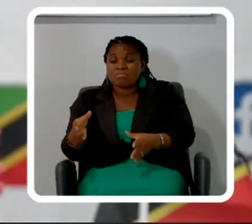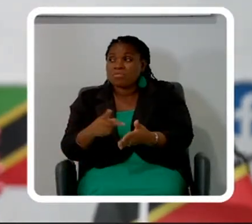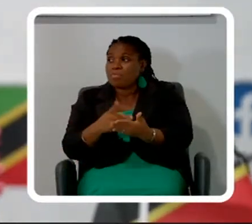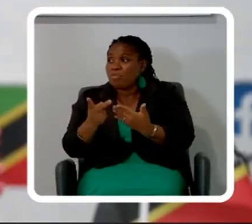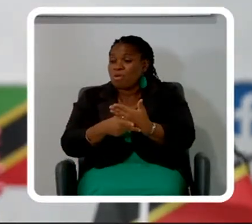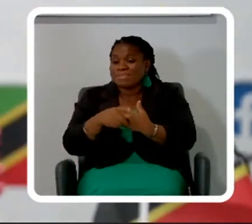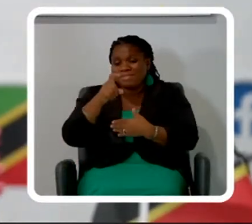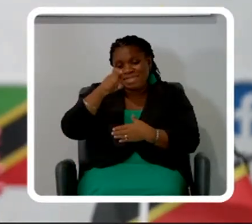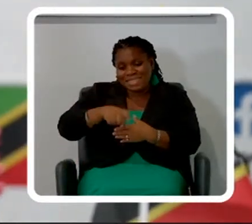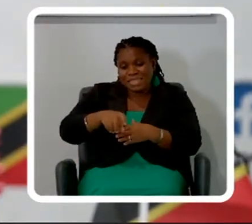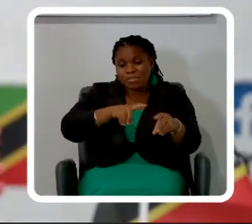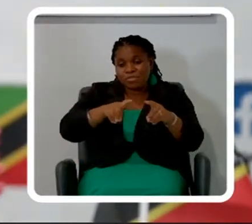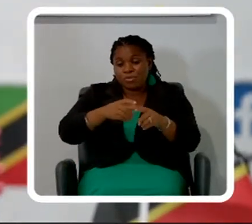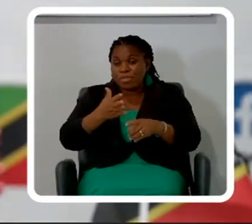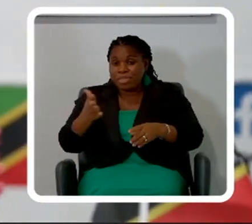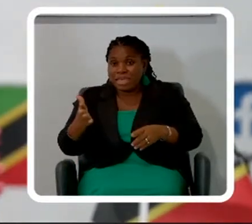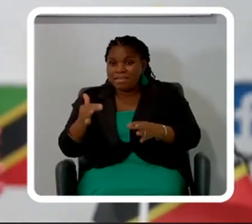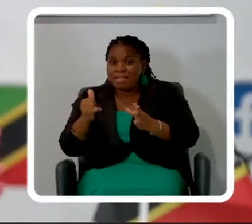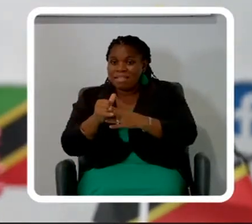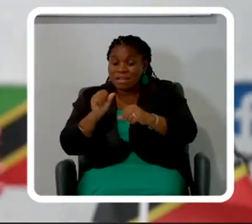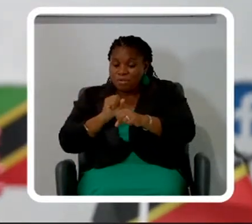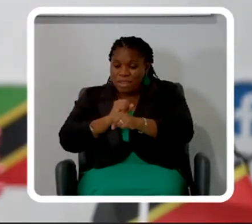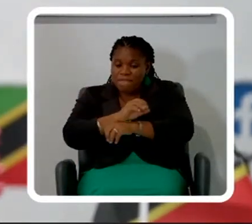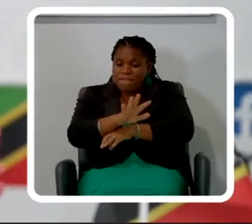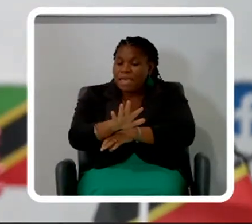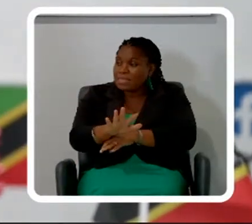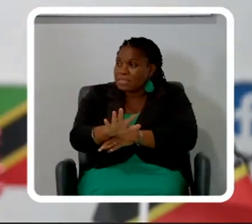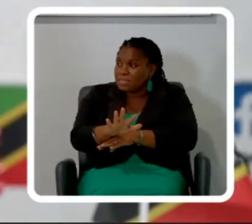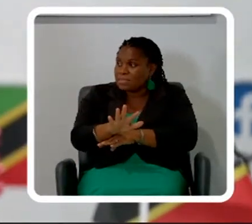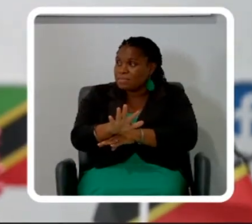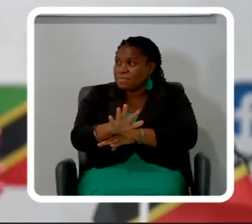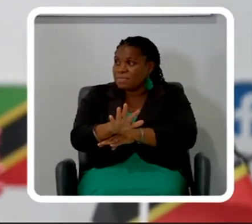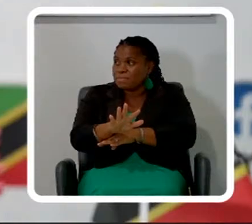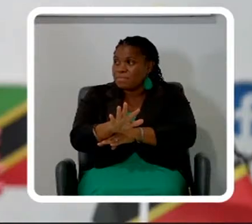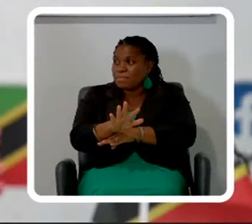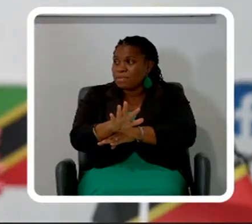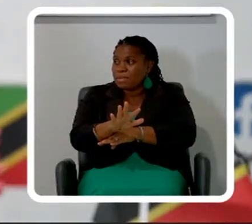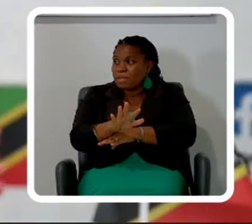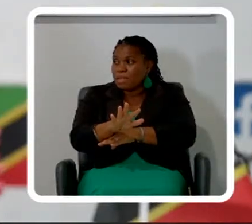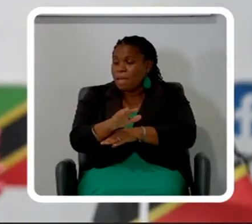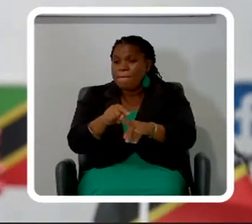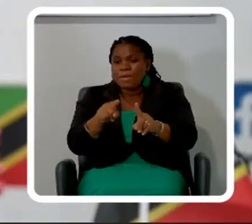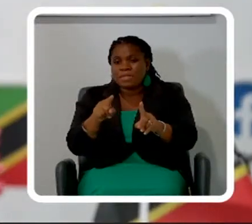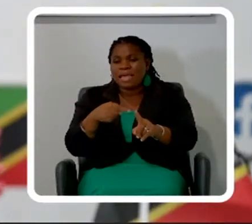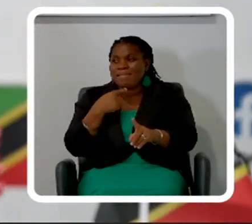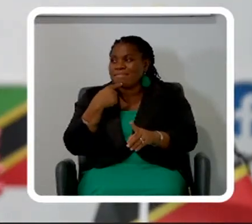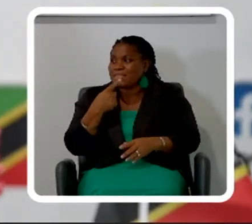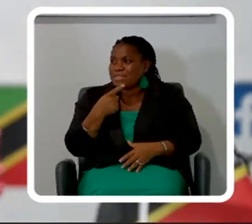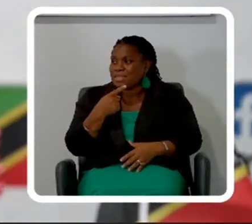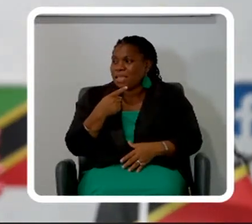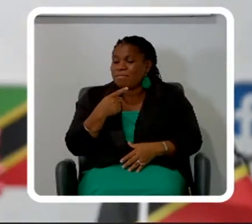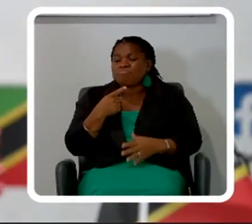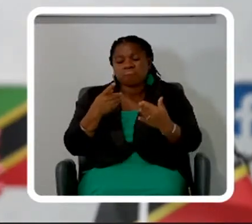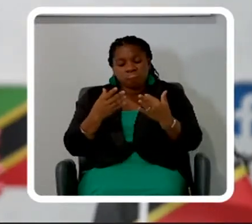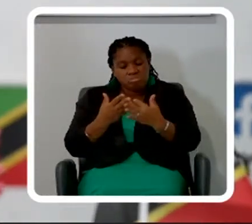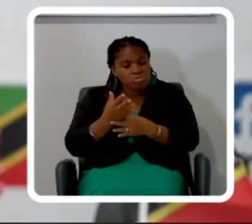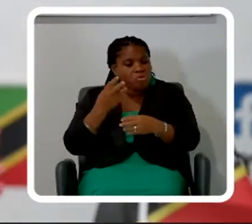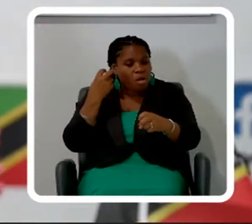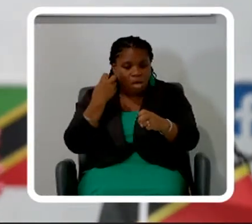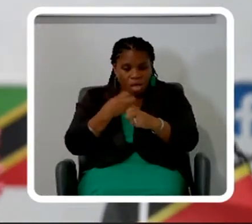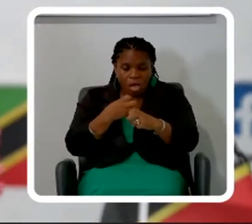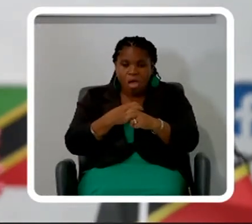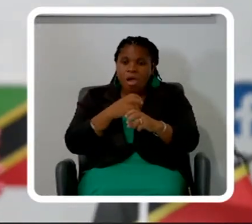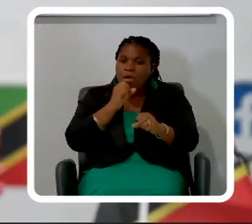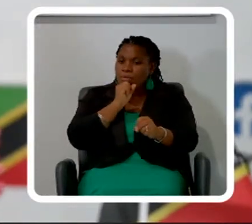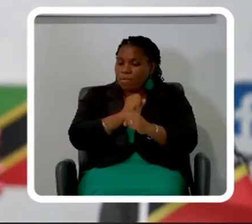has affected to some extent. But, you know, I would say that through hard work, we have